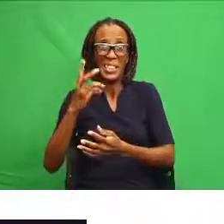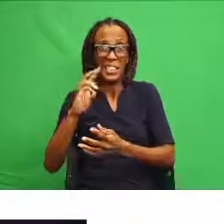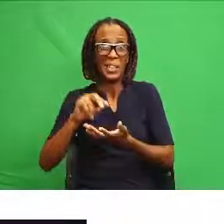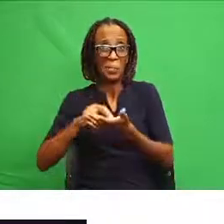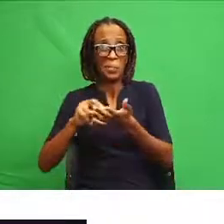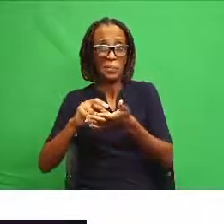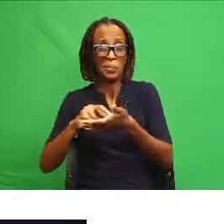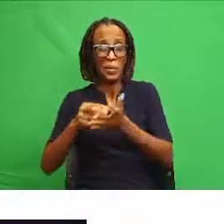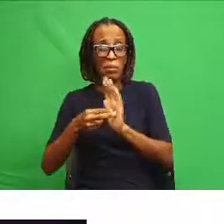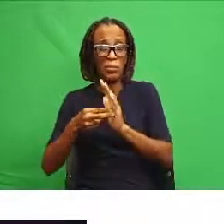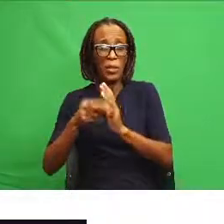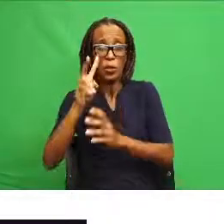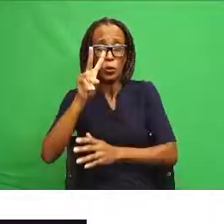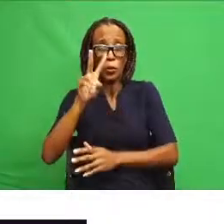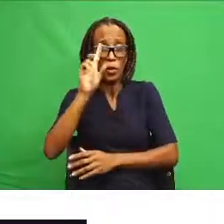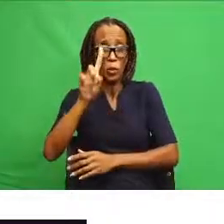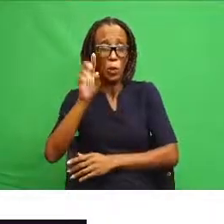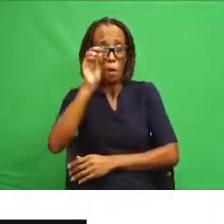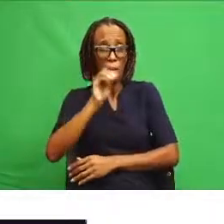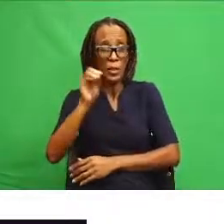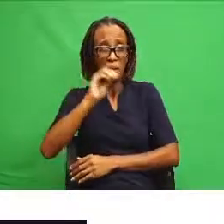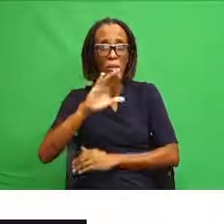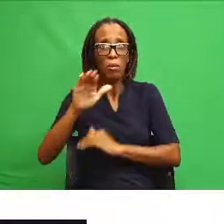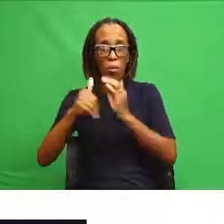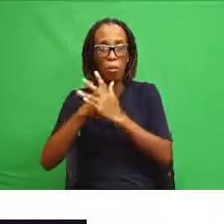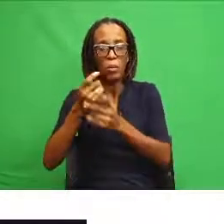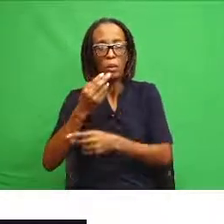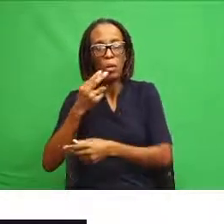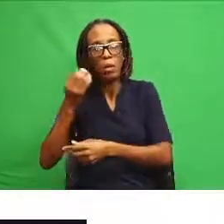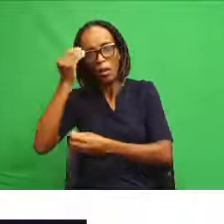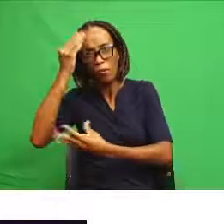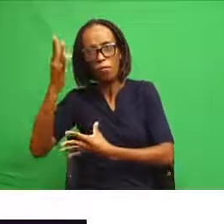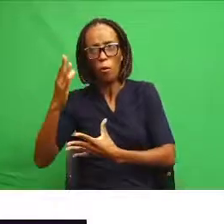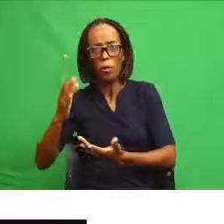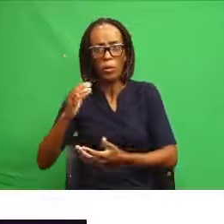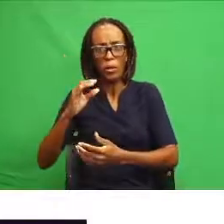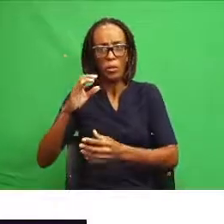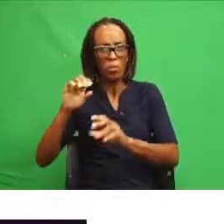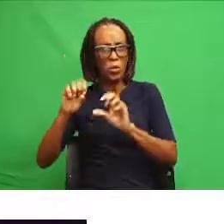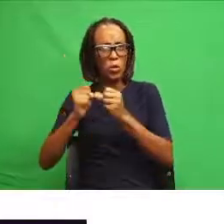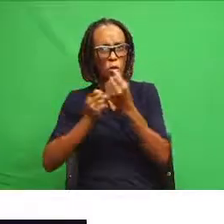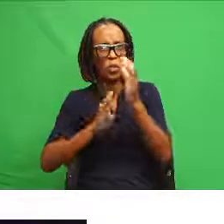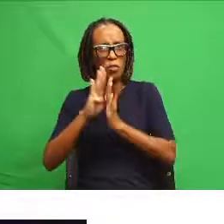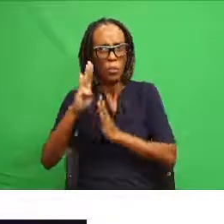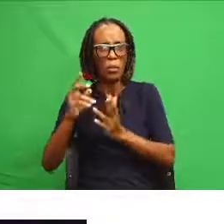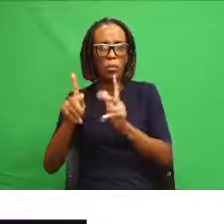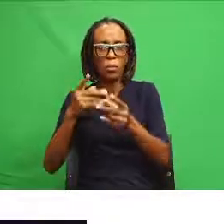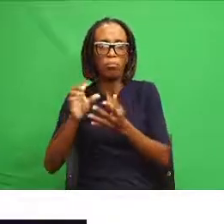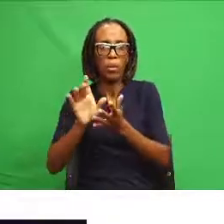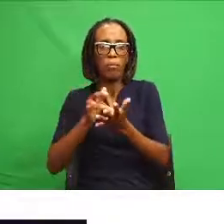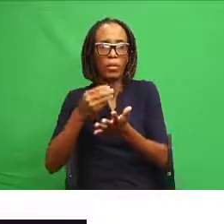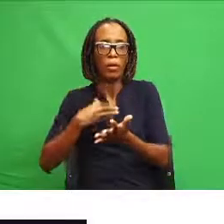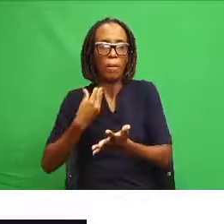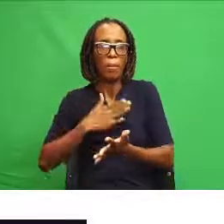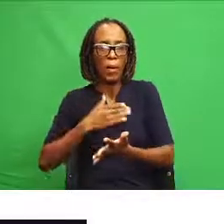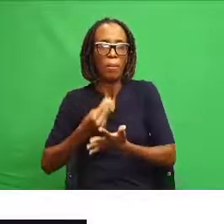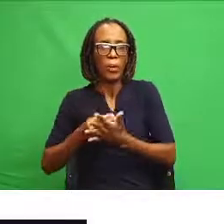is 21% of all cases reported. In fiscal year 2021,